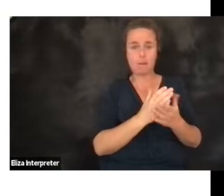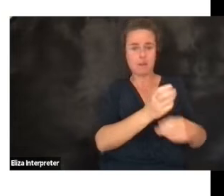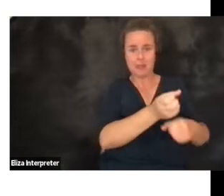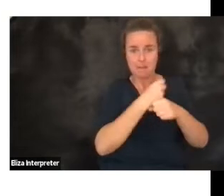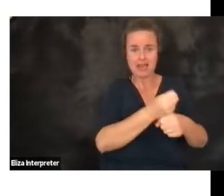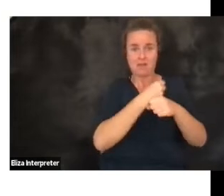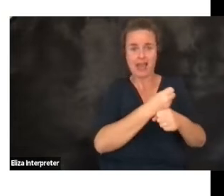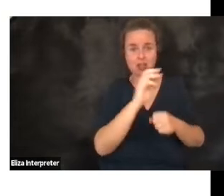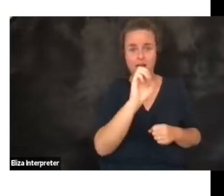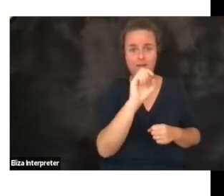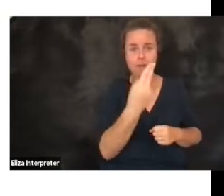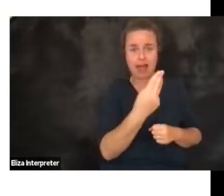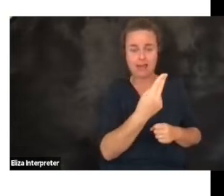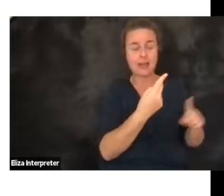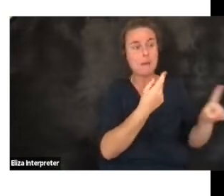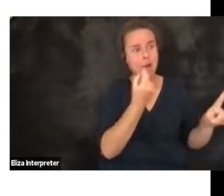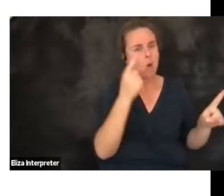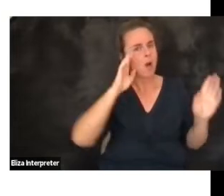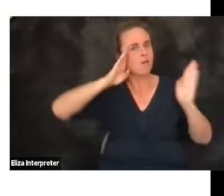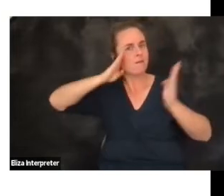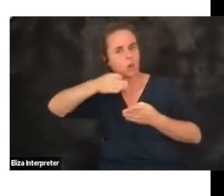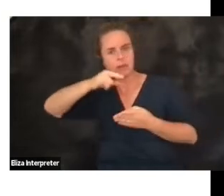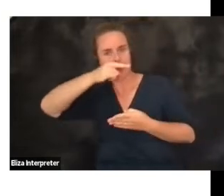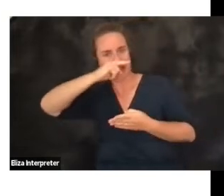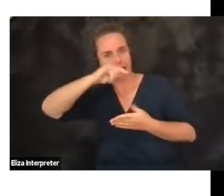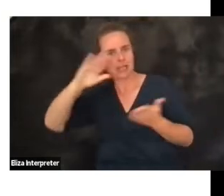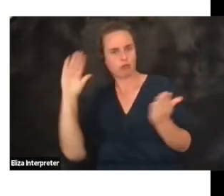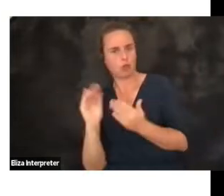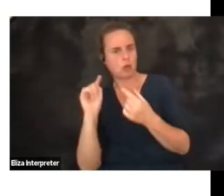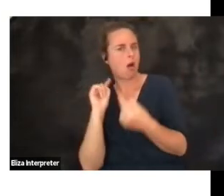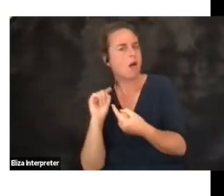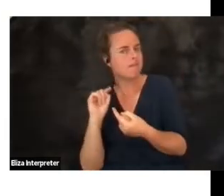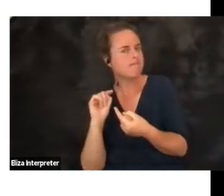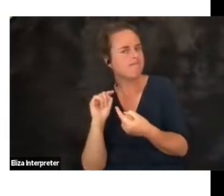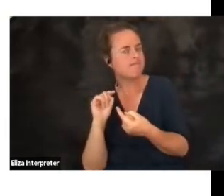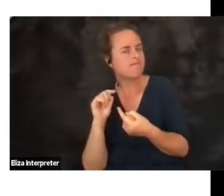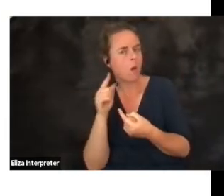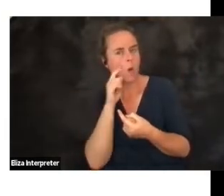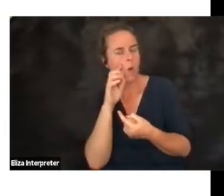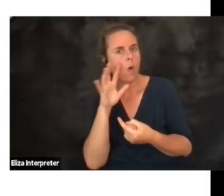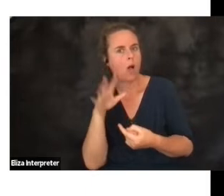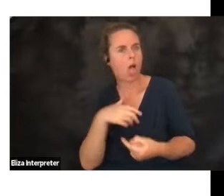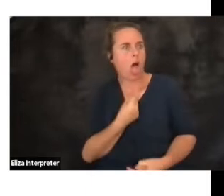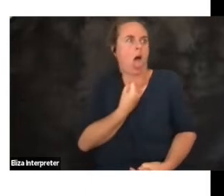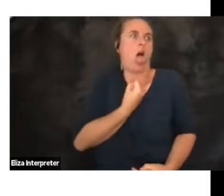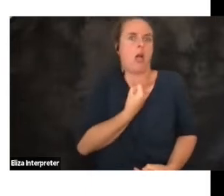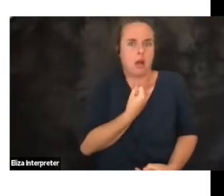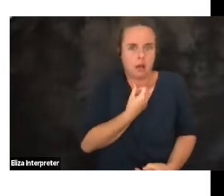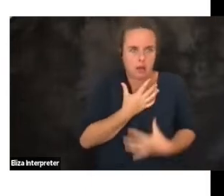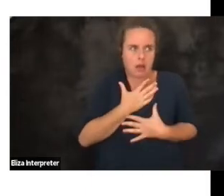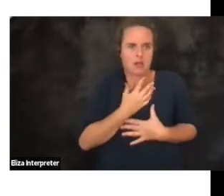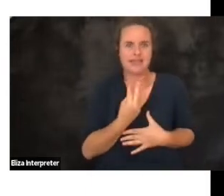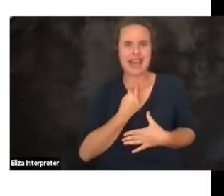but they wanted to do harm reduction for those kids who were caught up in that crisis. And